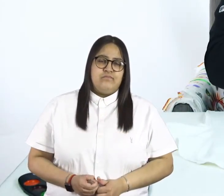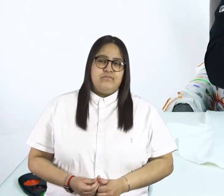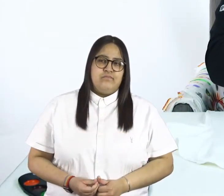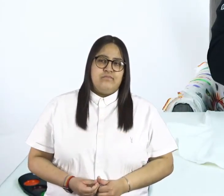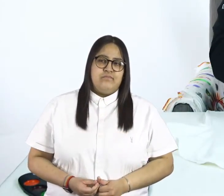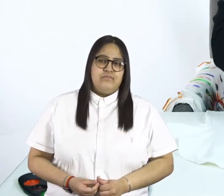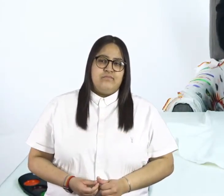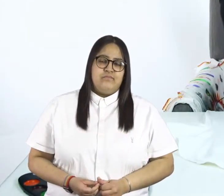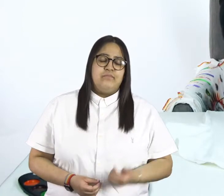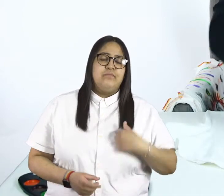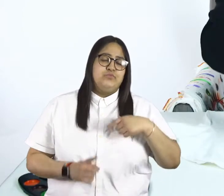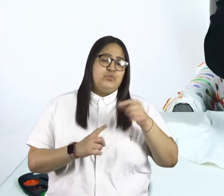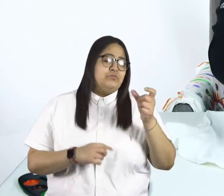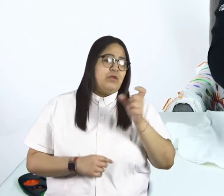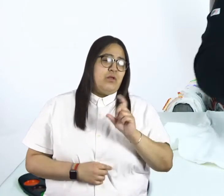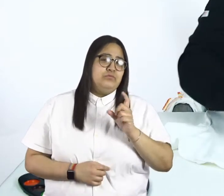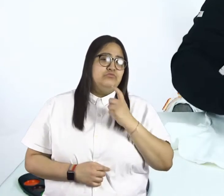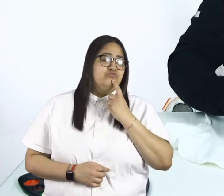color red.